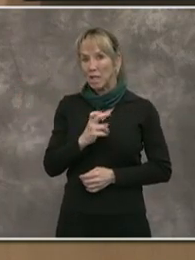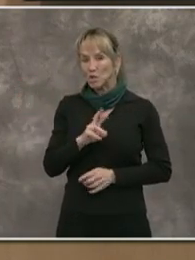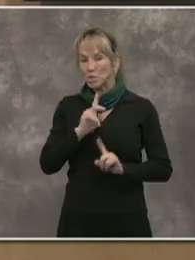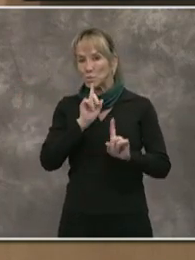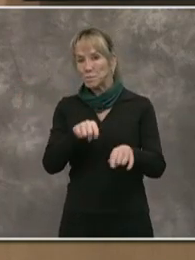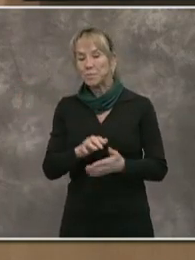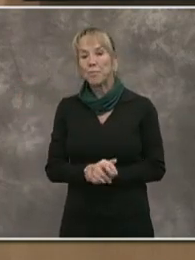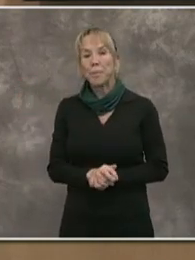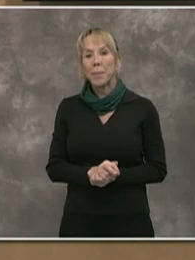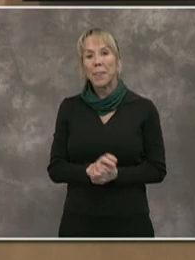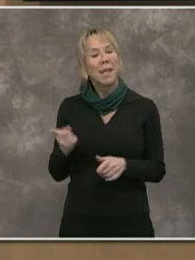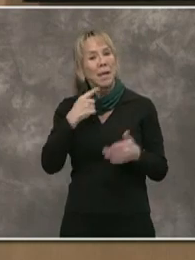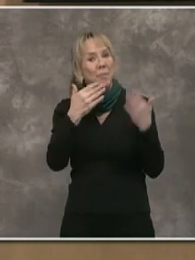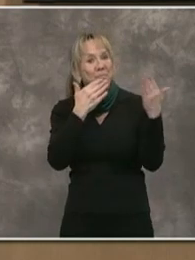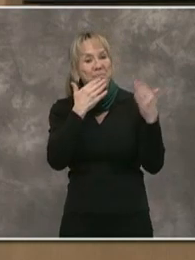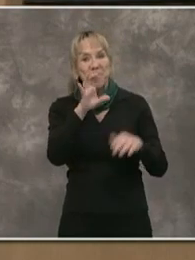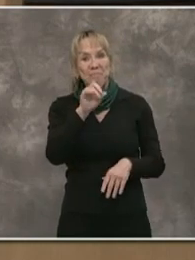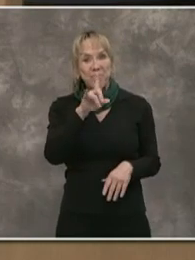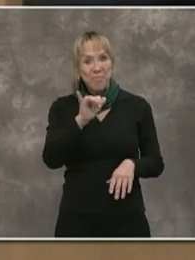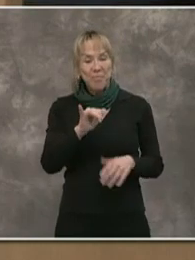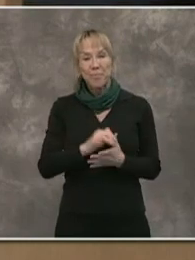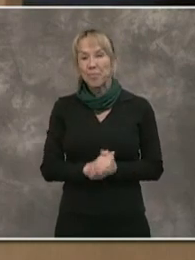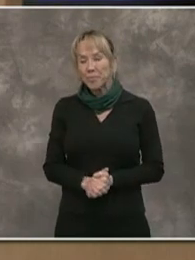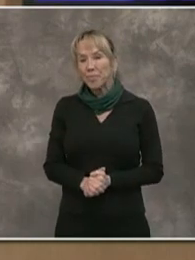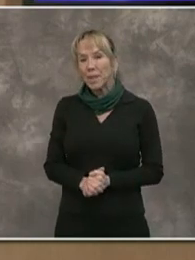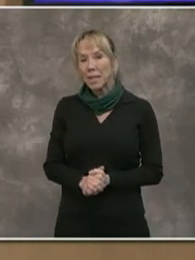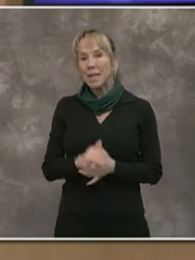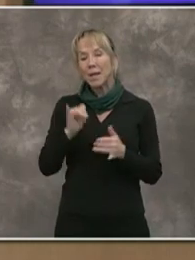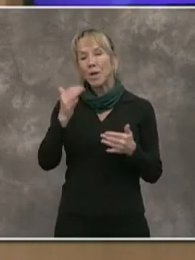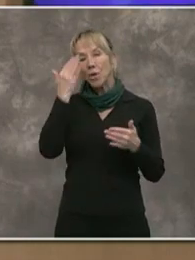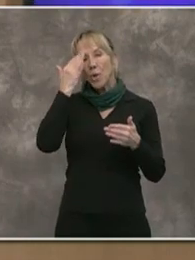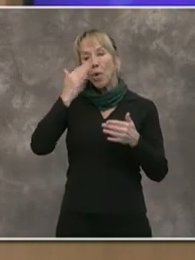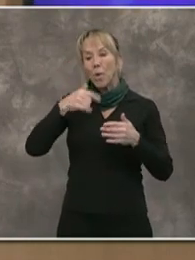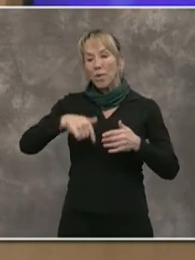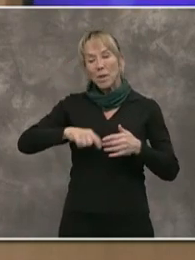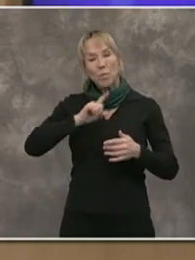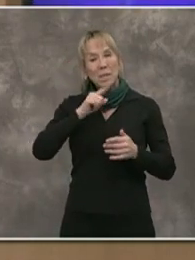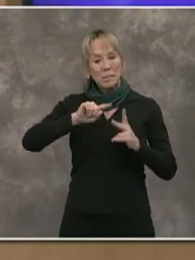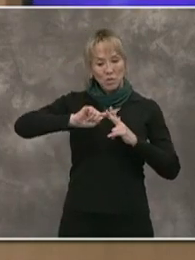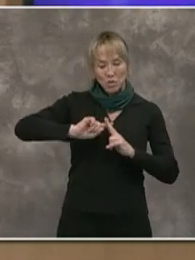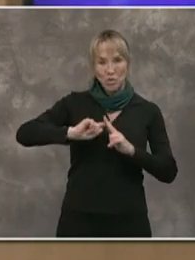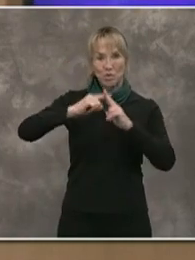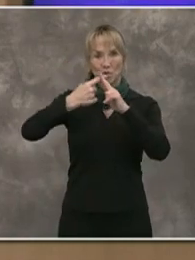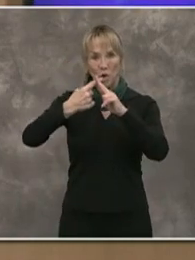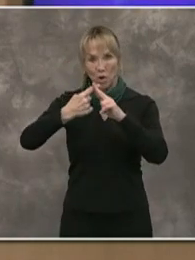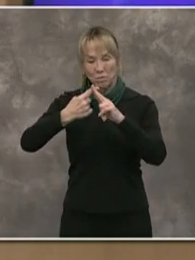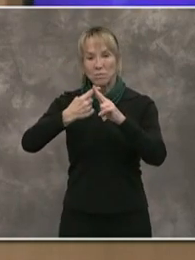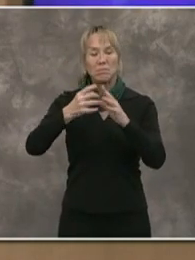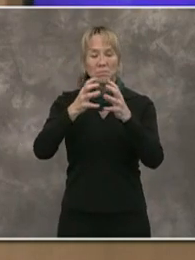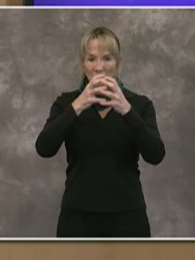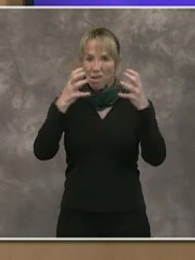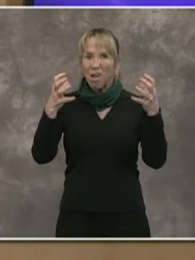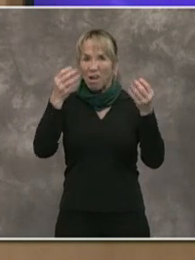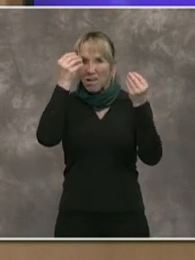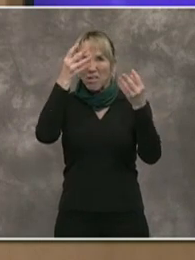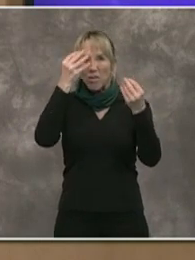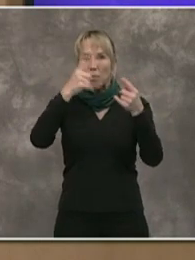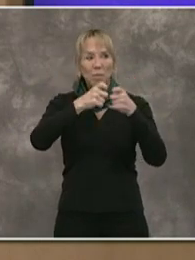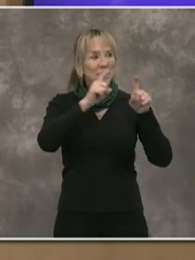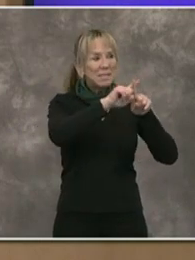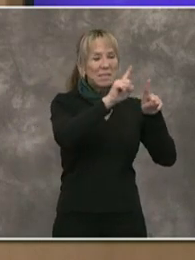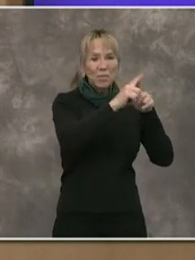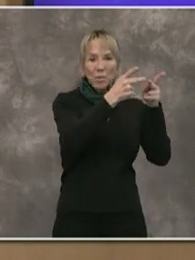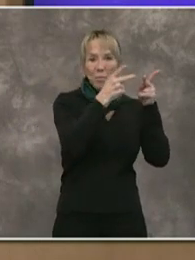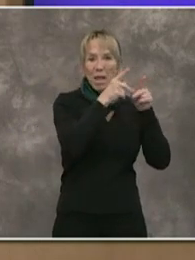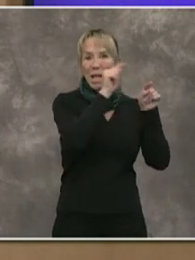Thank you, Cody. From the beginning of this, we have had a wealth of information coming in from various